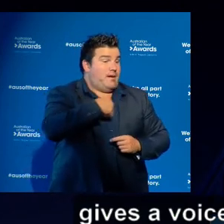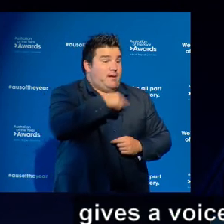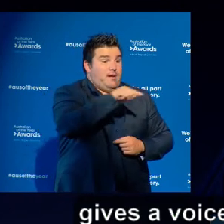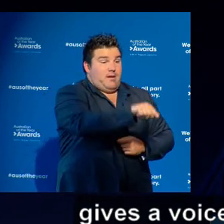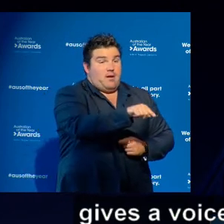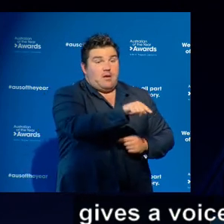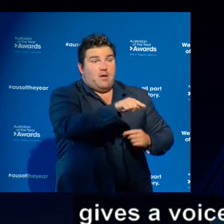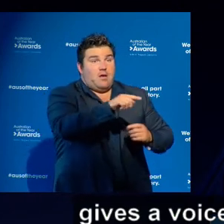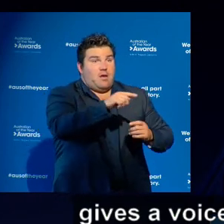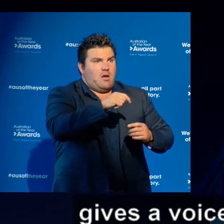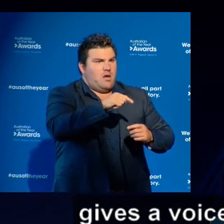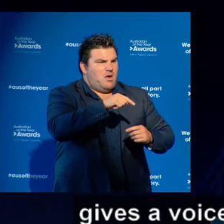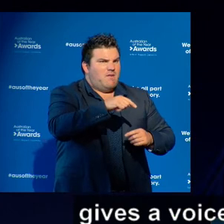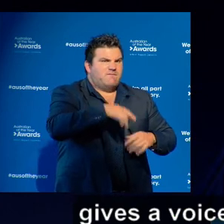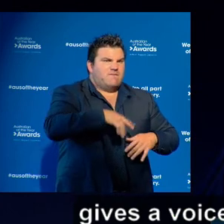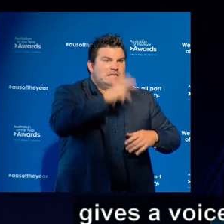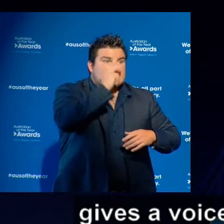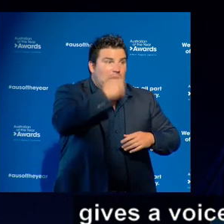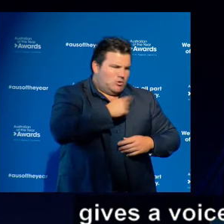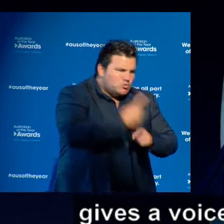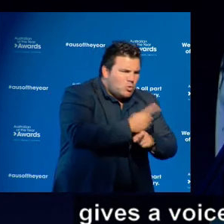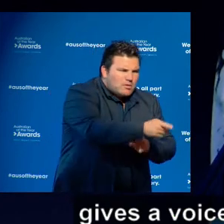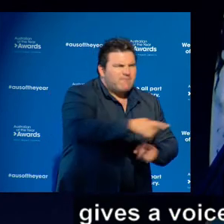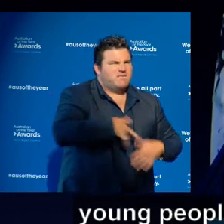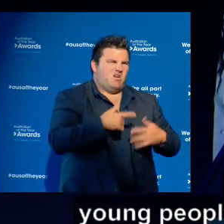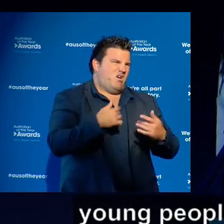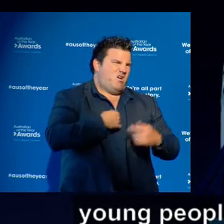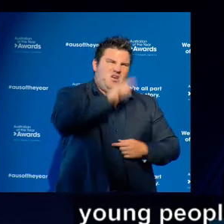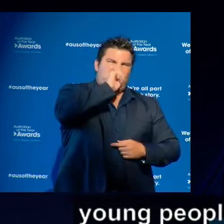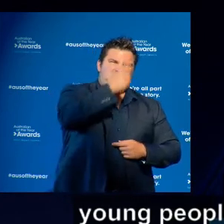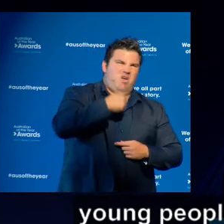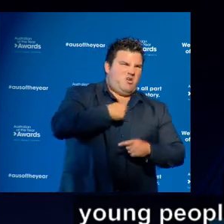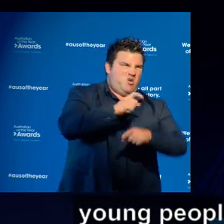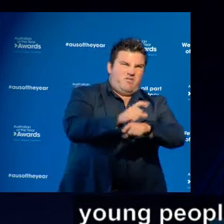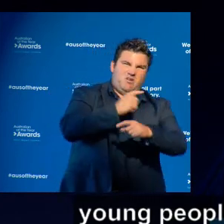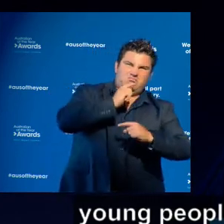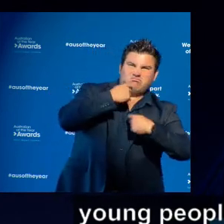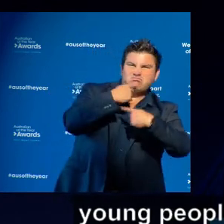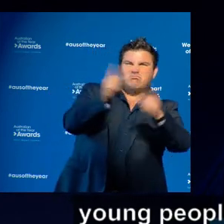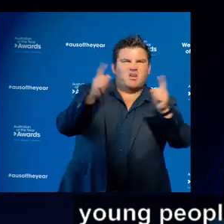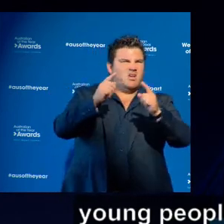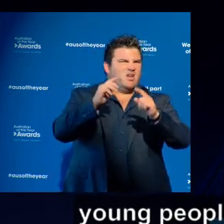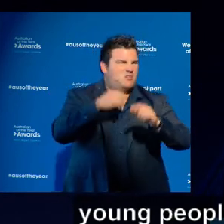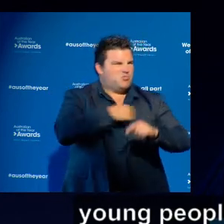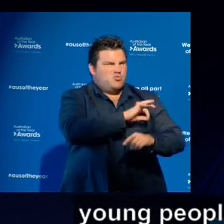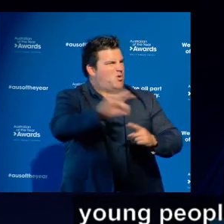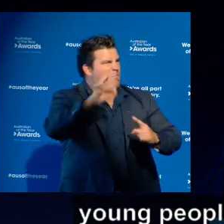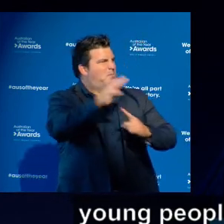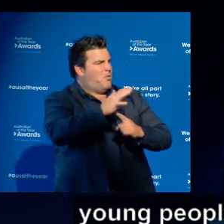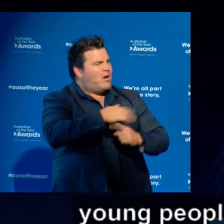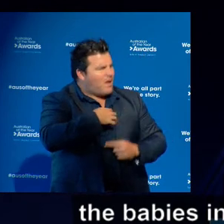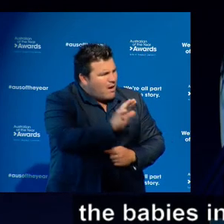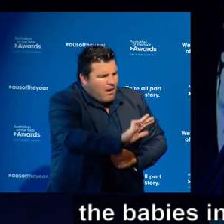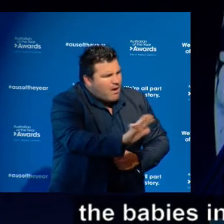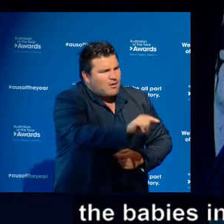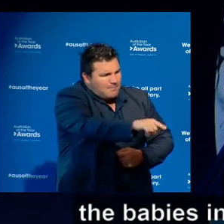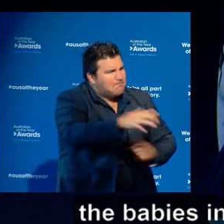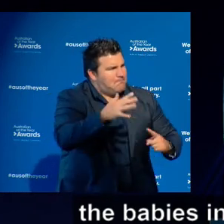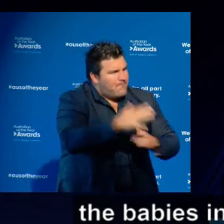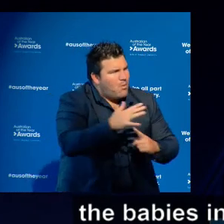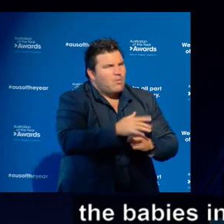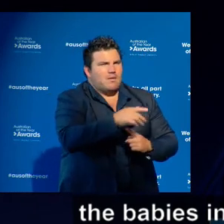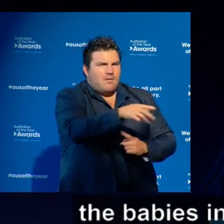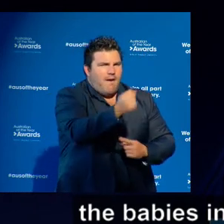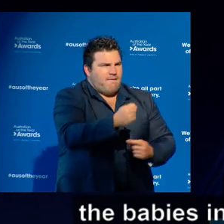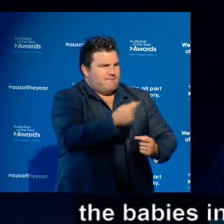as important, we're the babies in the community, but that's not true. We are so important and our voices deserve to be heard. And